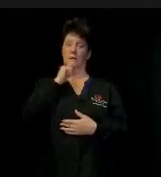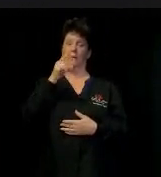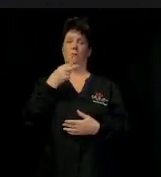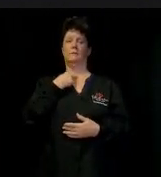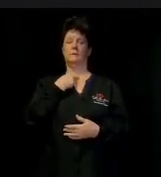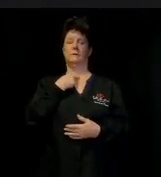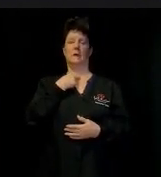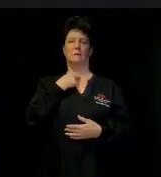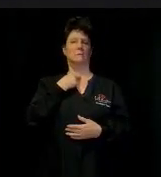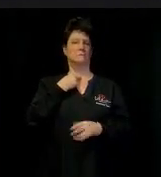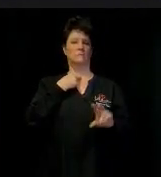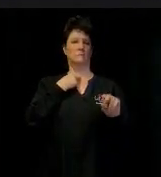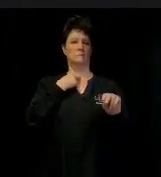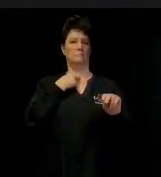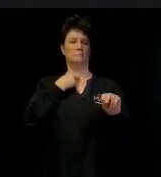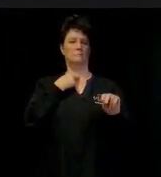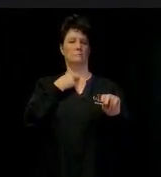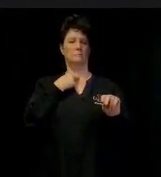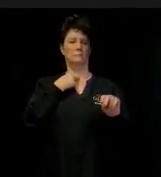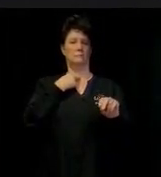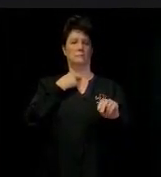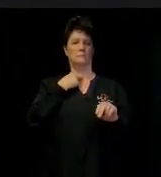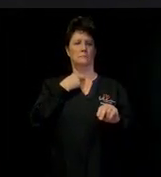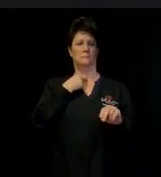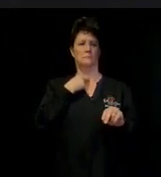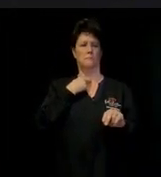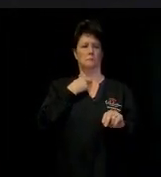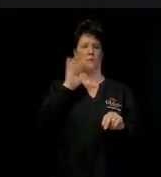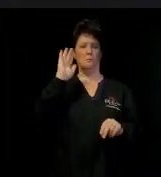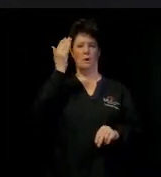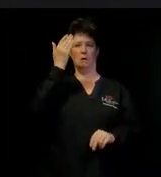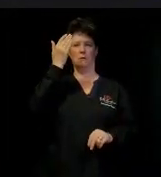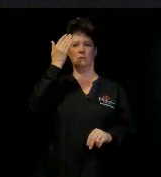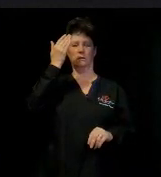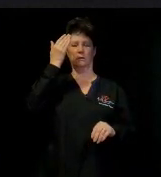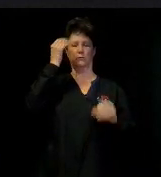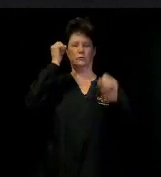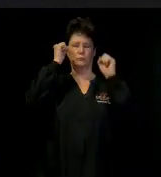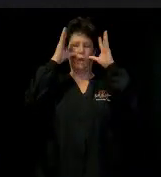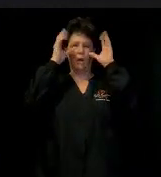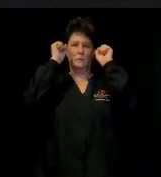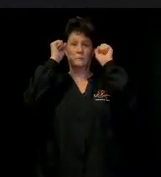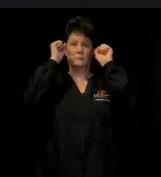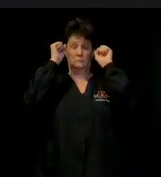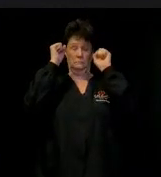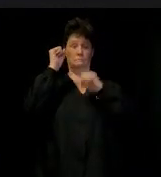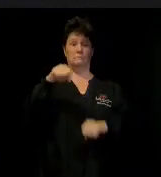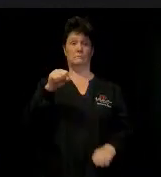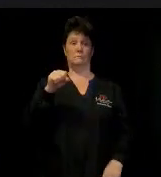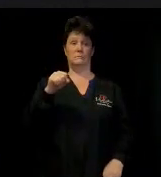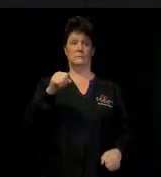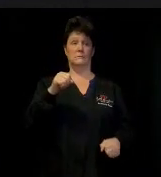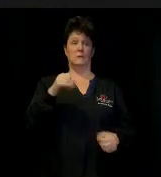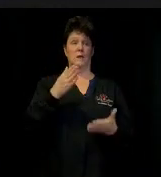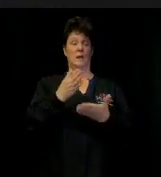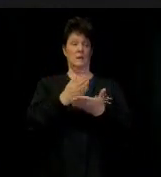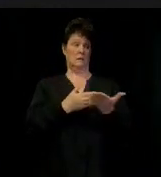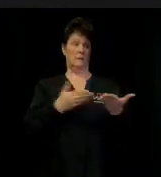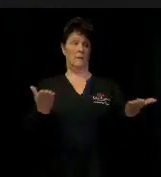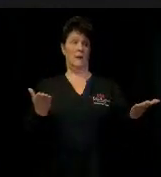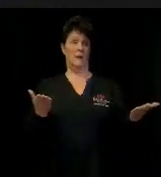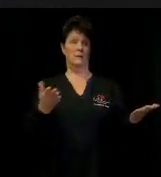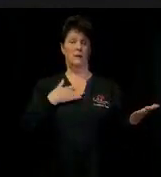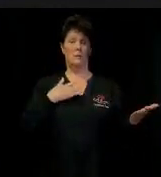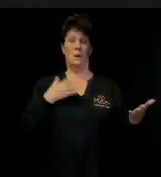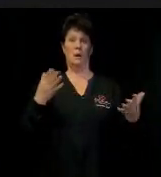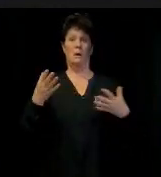it. See, we're all going to face shock at times. Some things, man, they shock us. Knock the breath out of you. Have the air